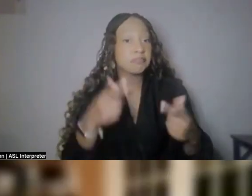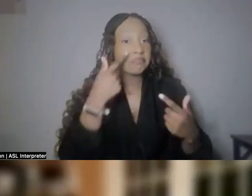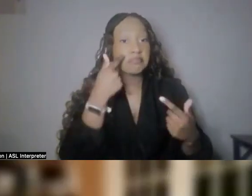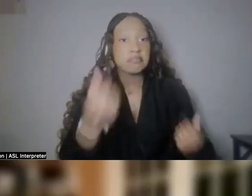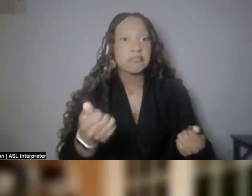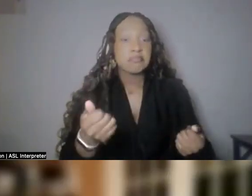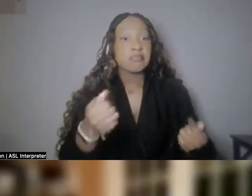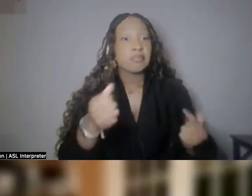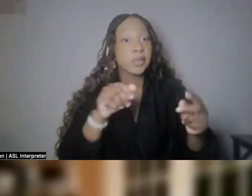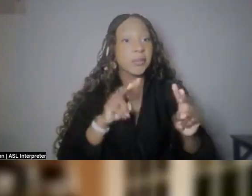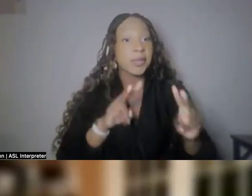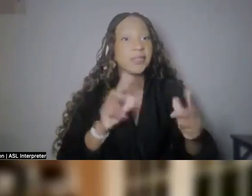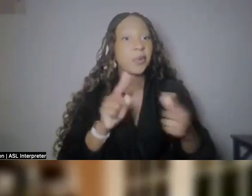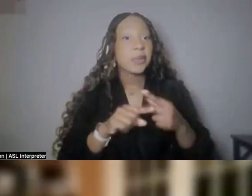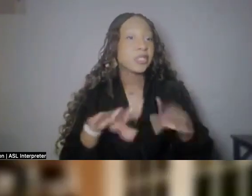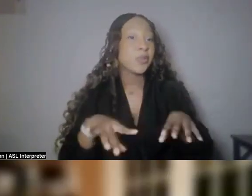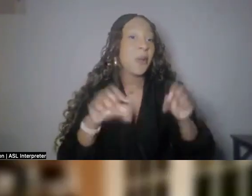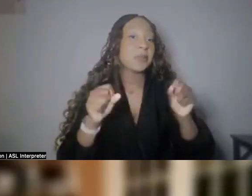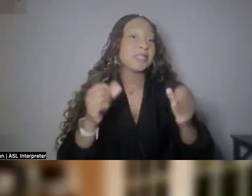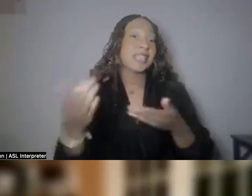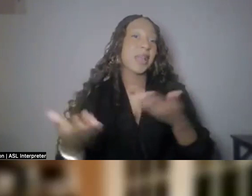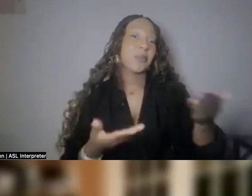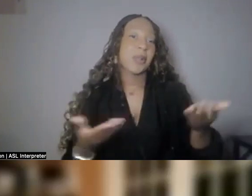we would look forward to hosting you.